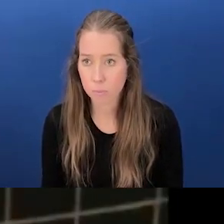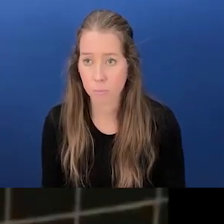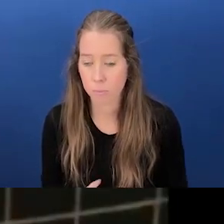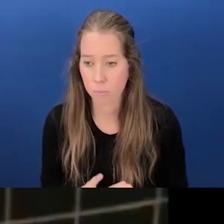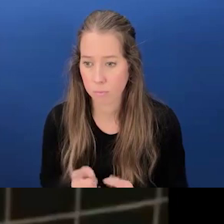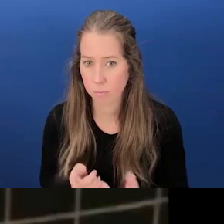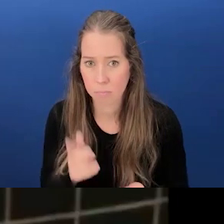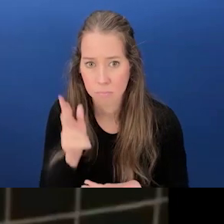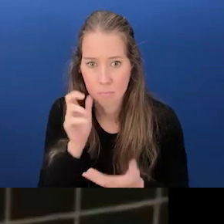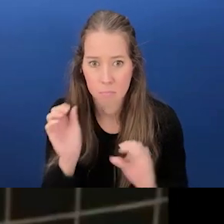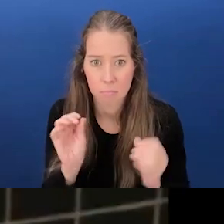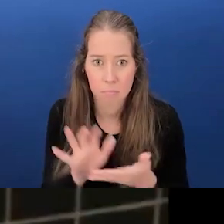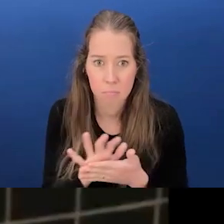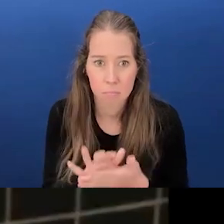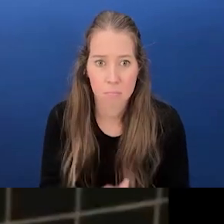Yeah.